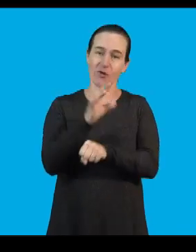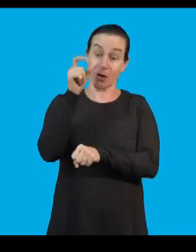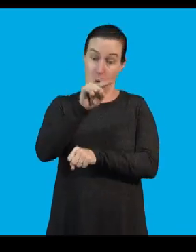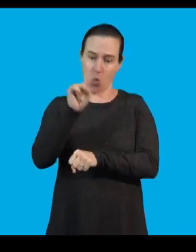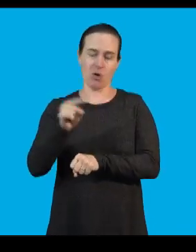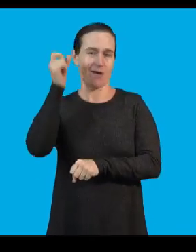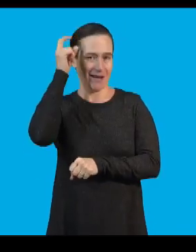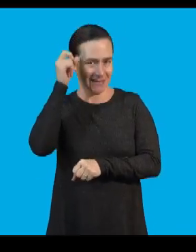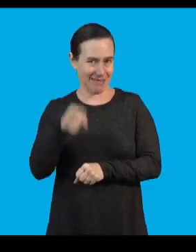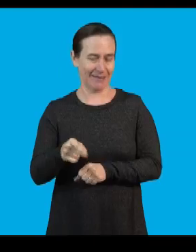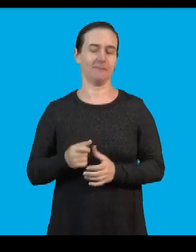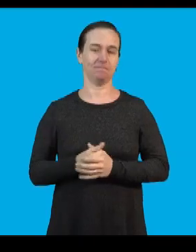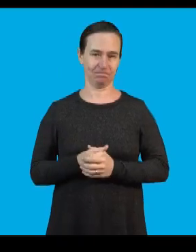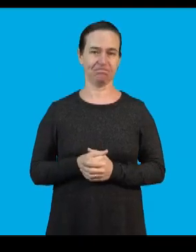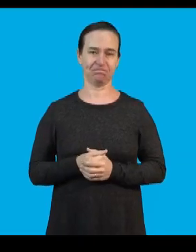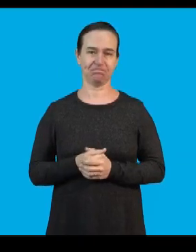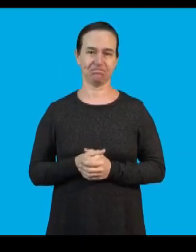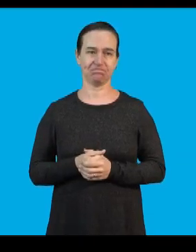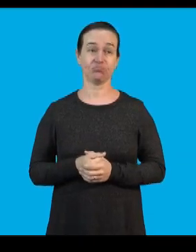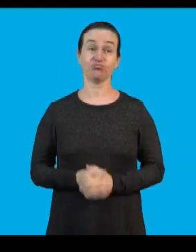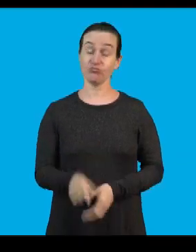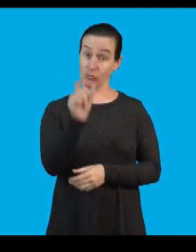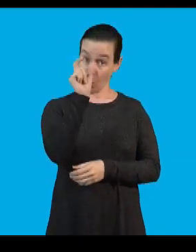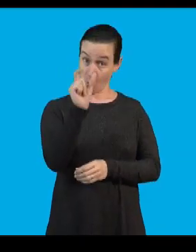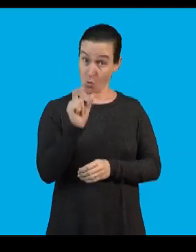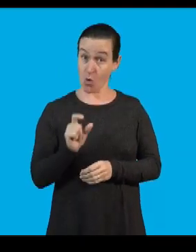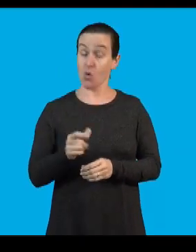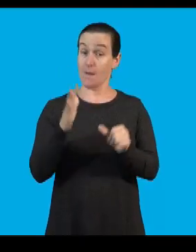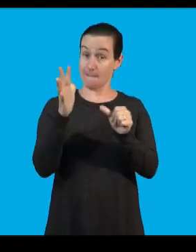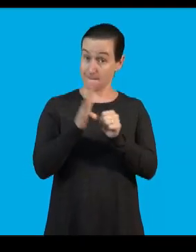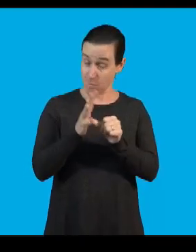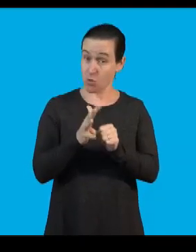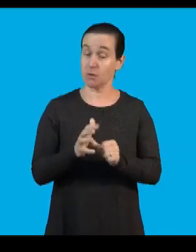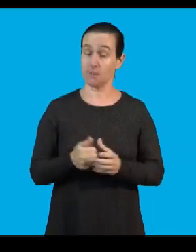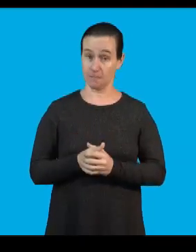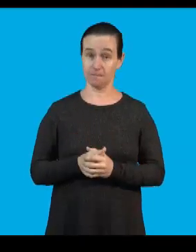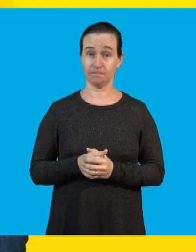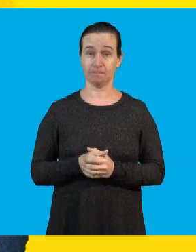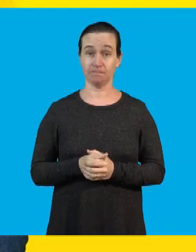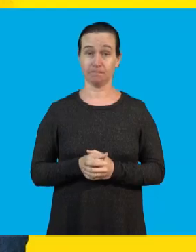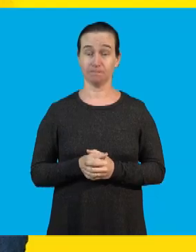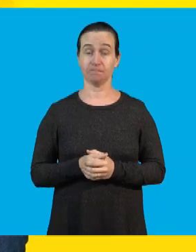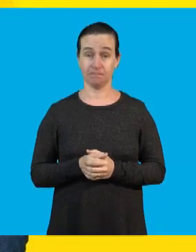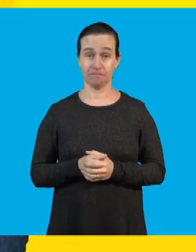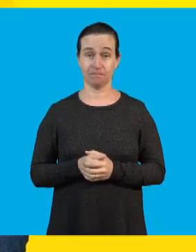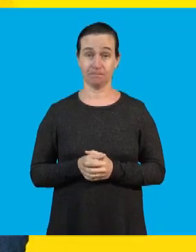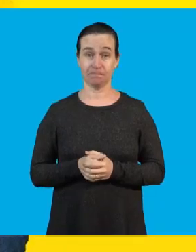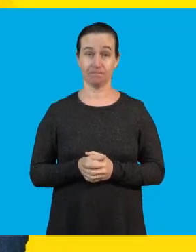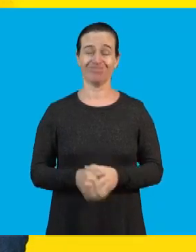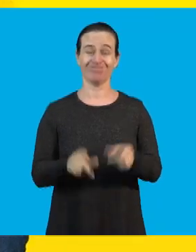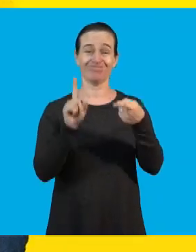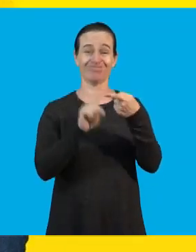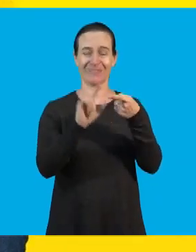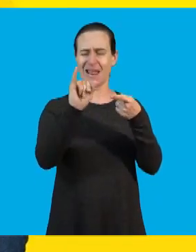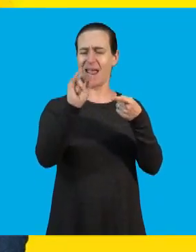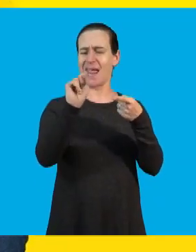as we're done with this lesson. Now, some keywords and language that you need to be aware of. Remember, we're